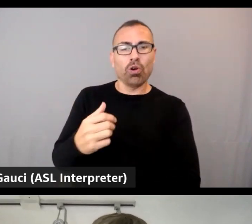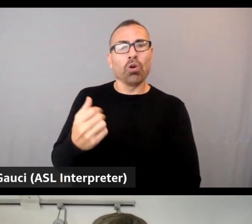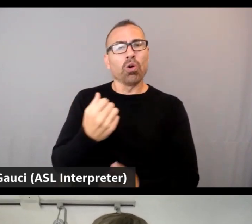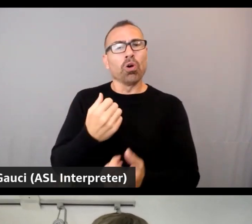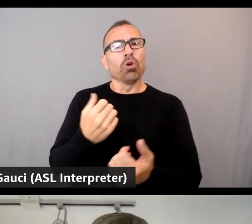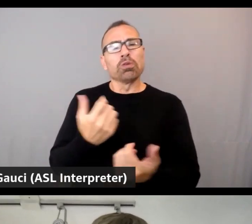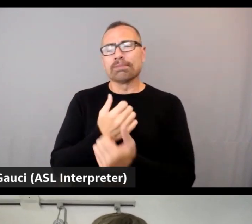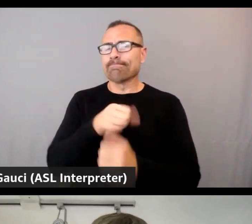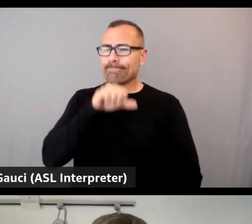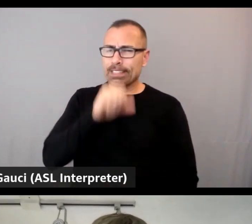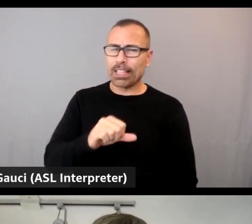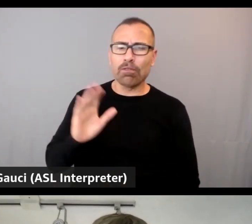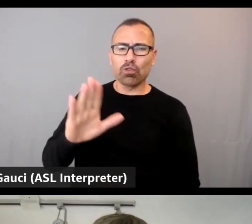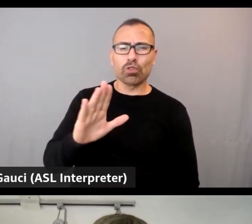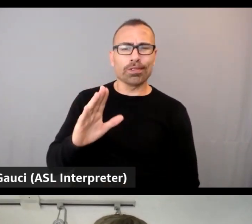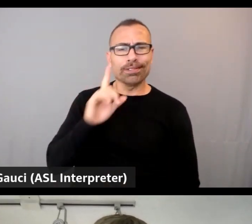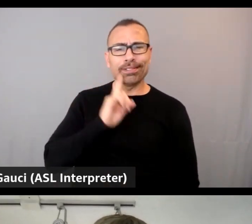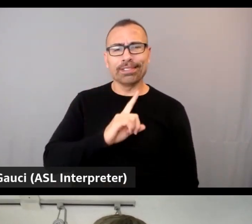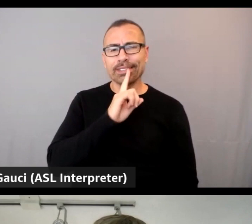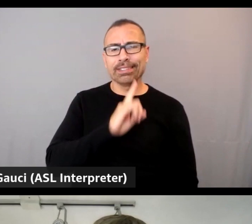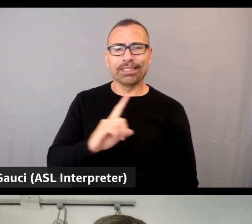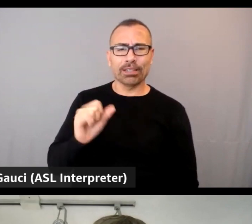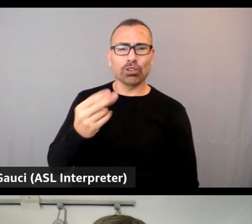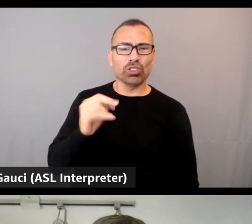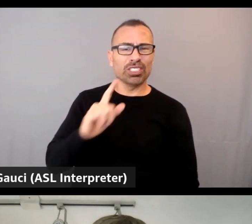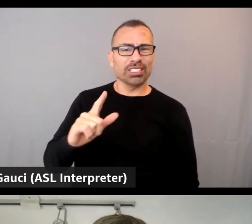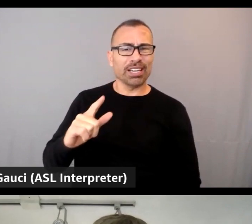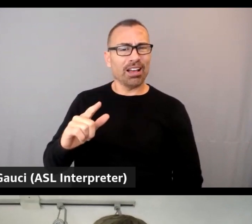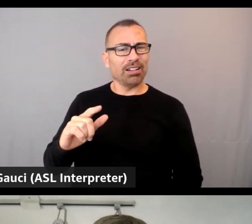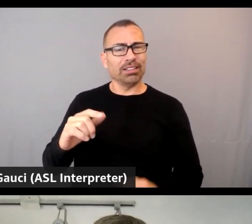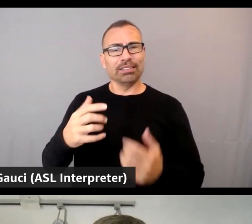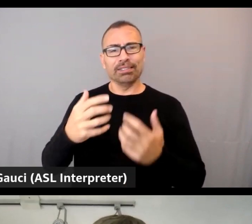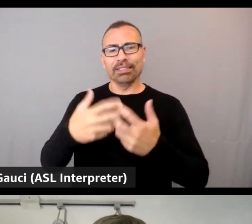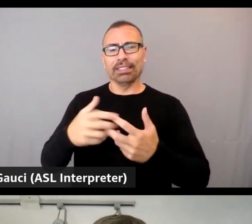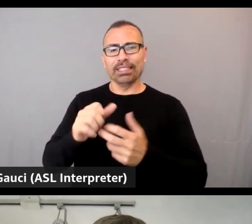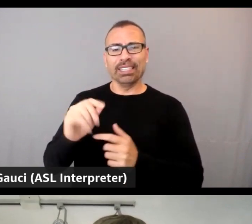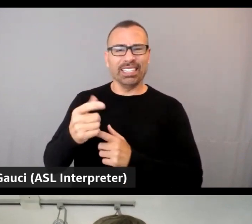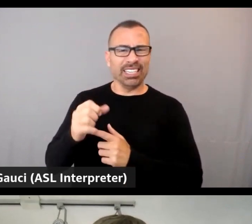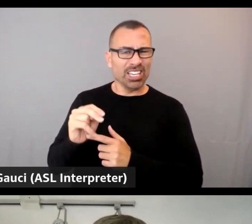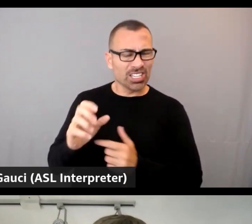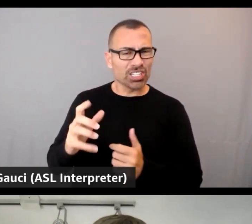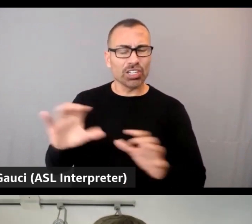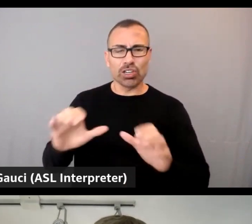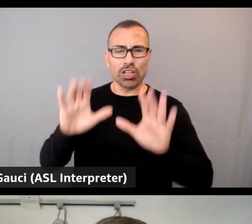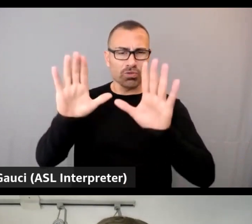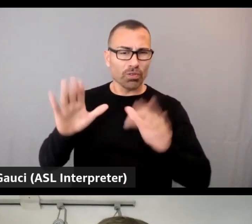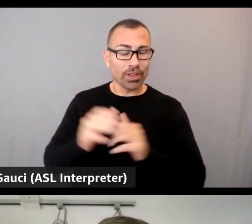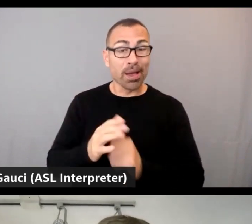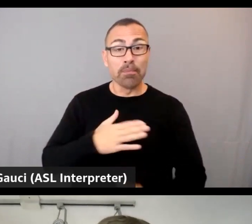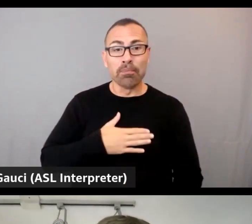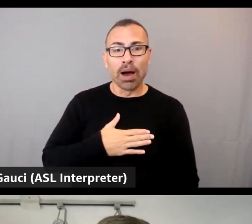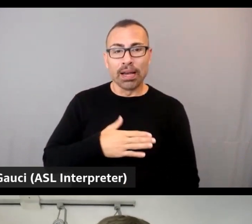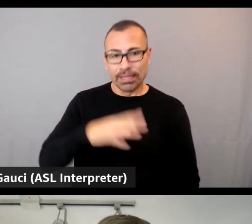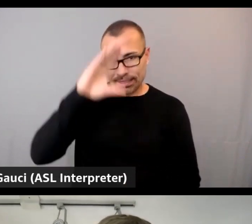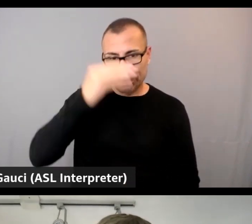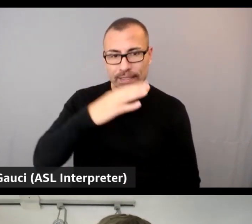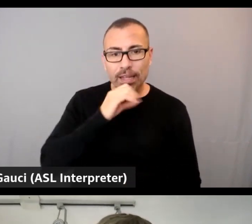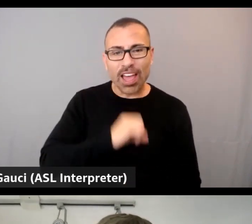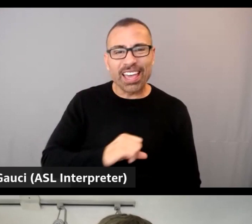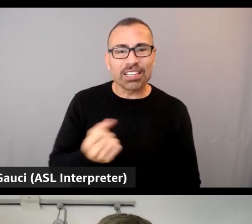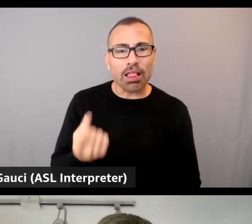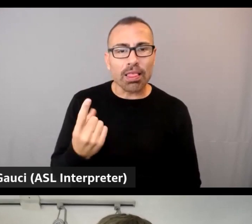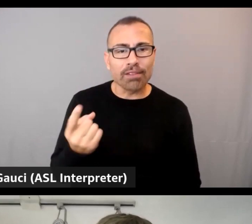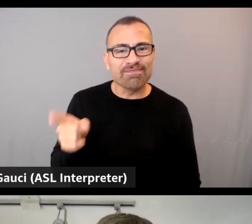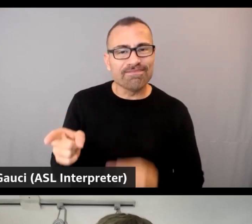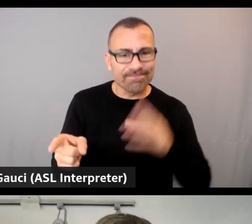does an amazing thing. My 11-year-old son is also learning Python. So Python is everywhere. Wow.